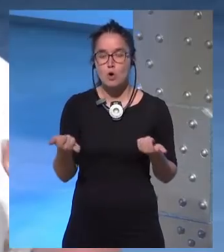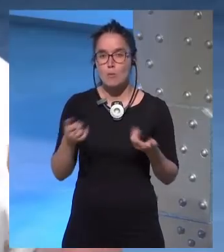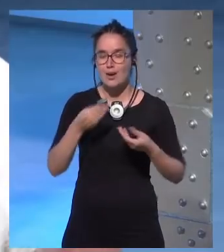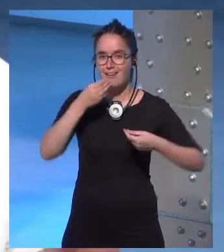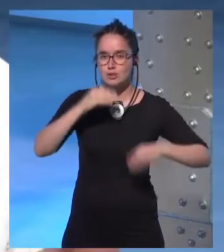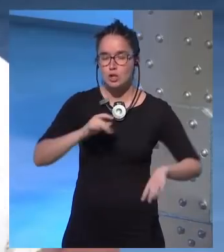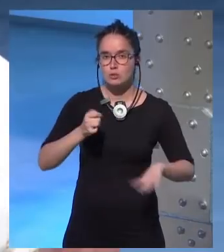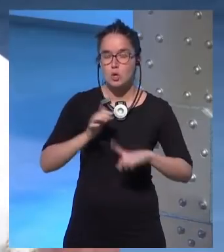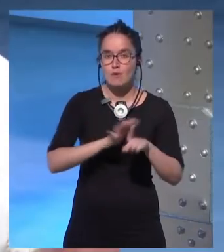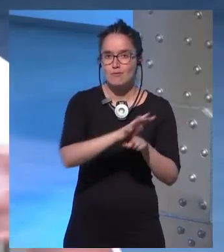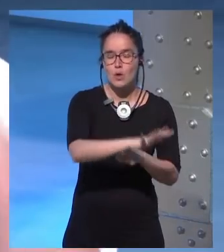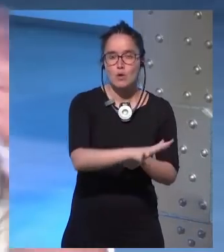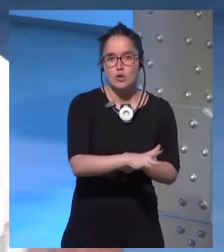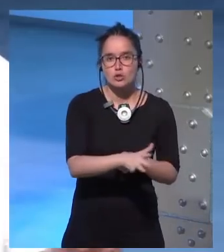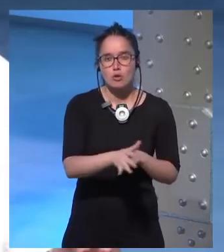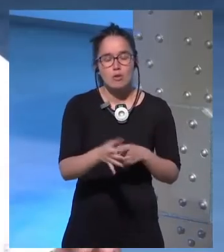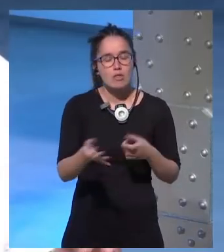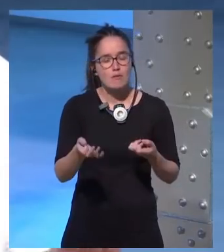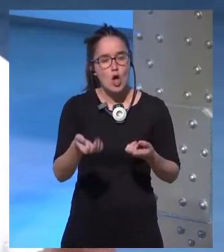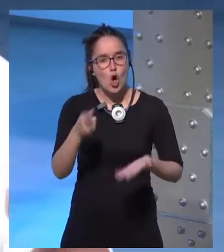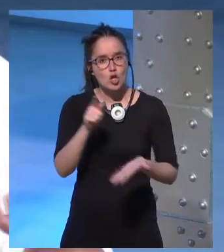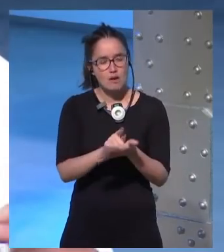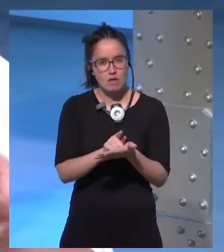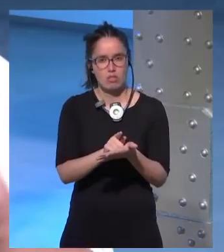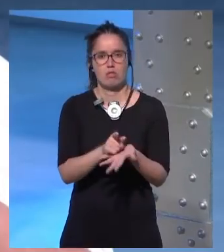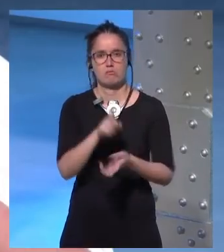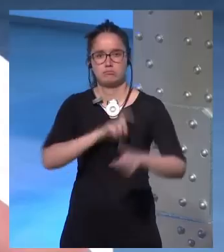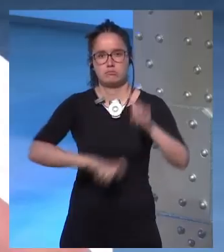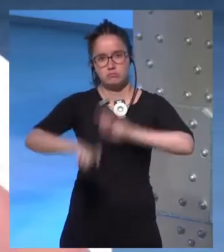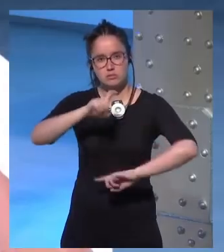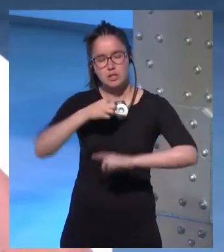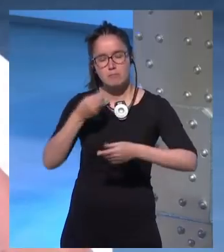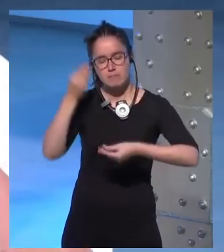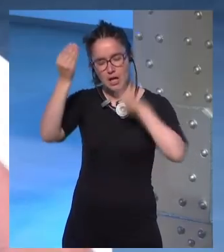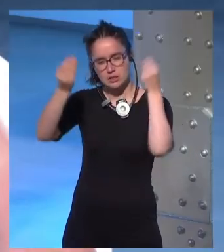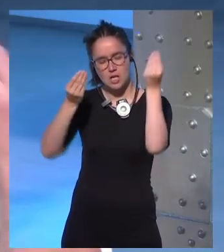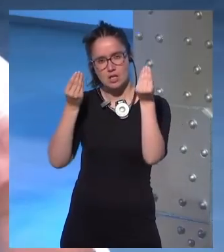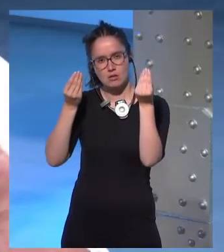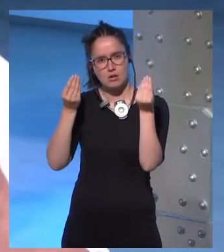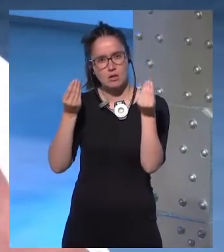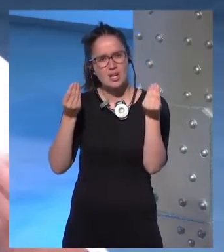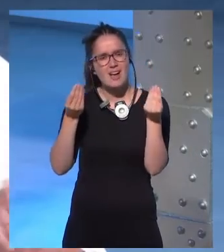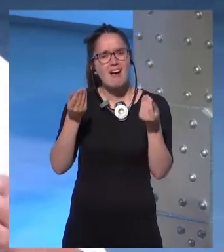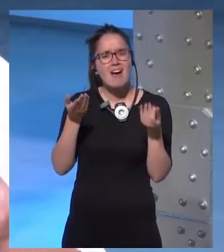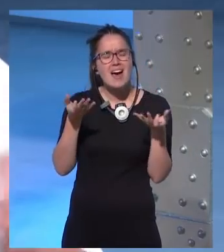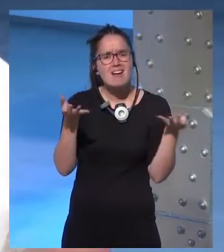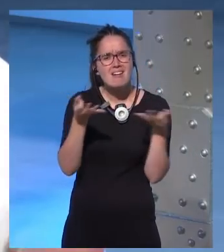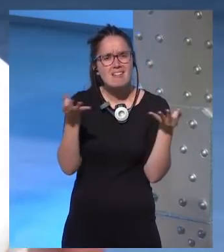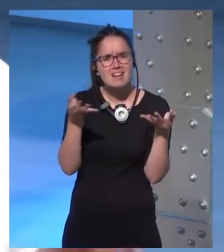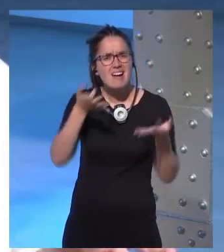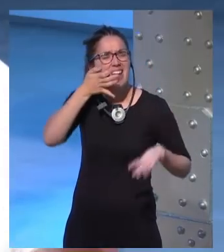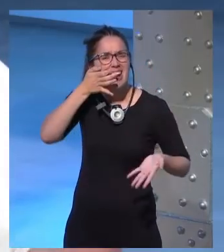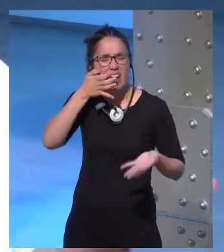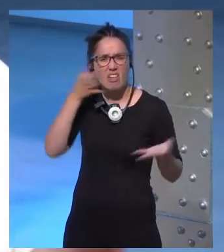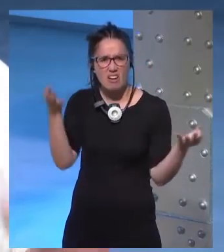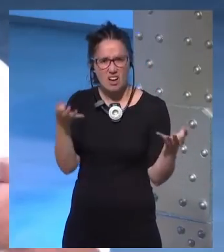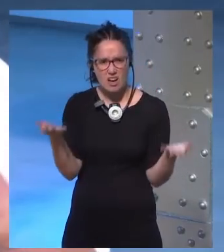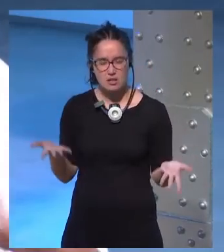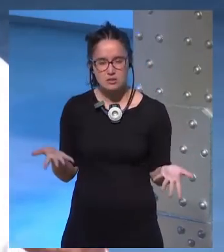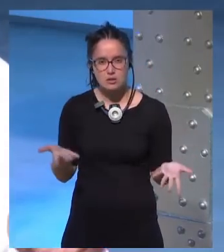what are they really about, and how can we kind of reimagine them? I do actually have